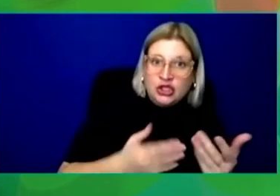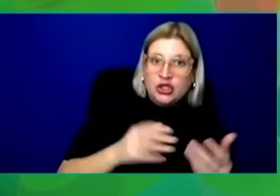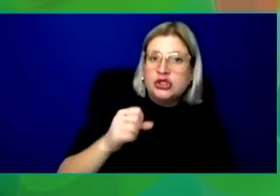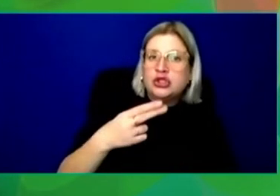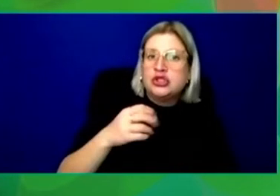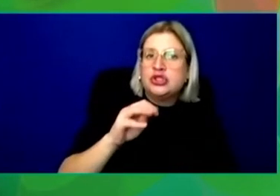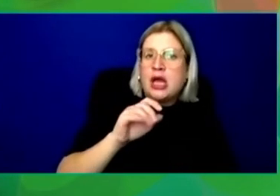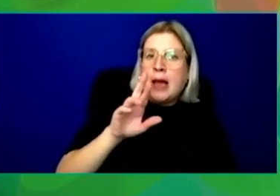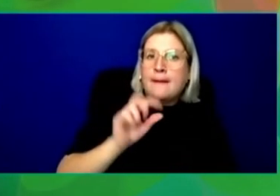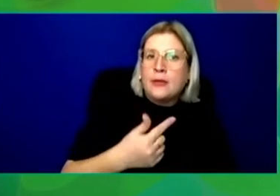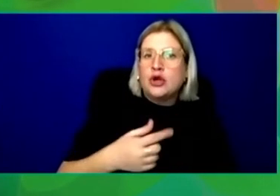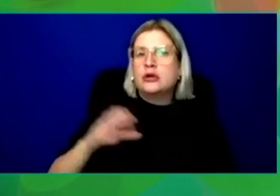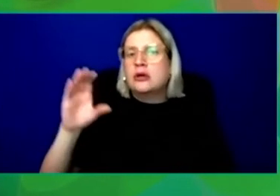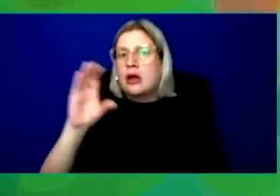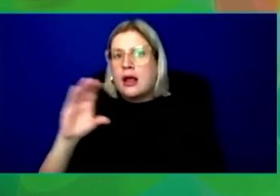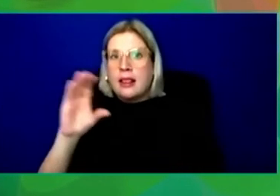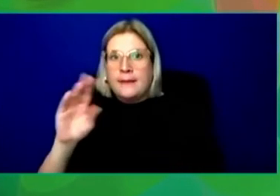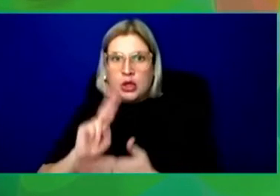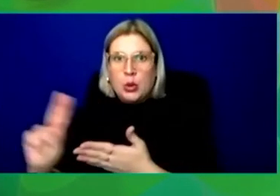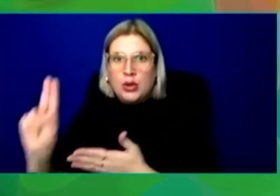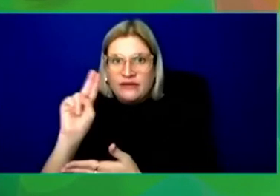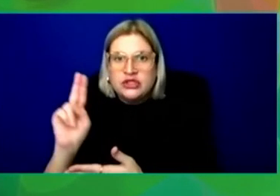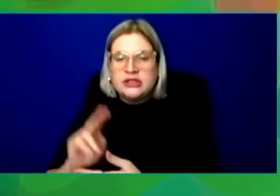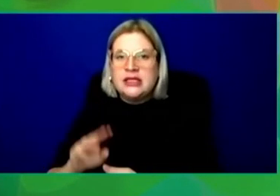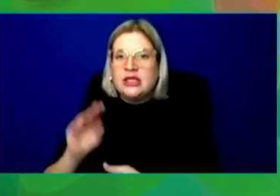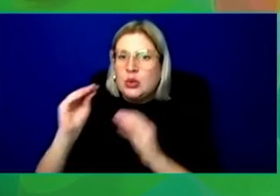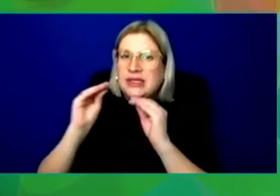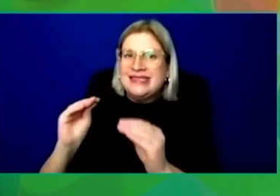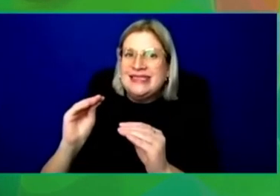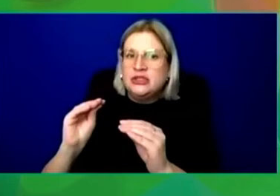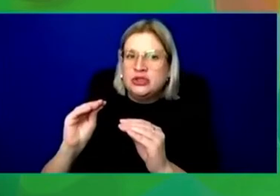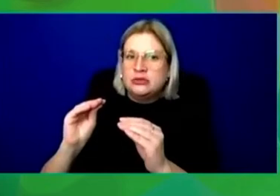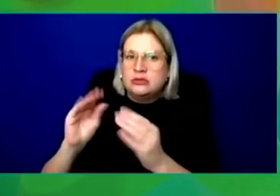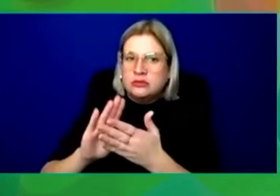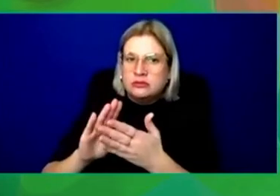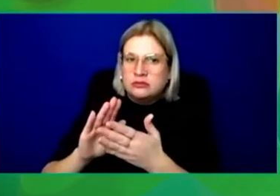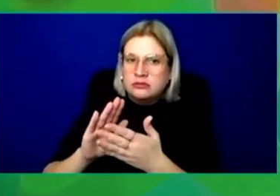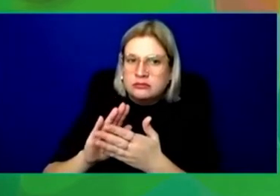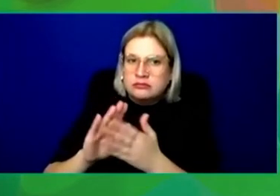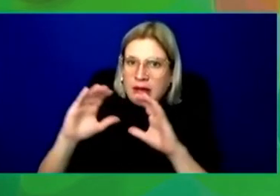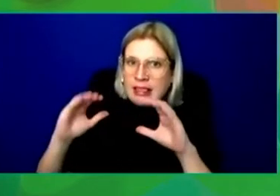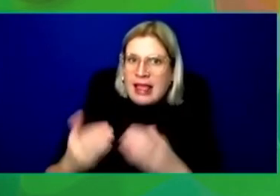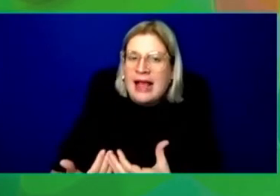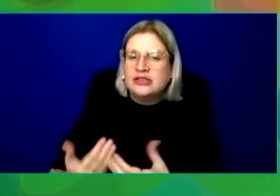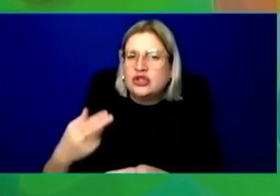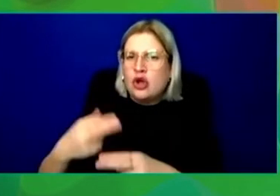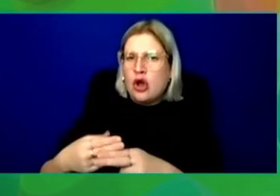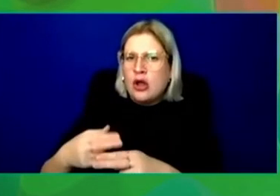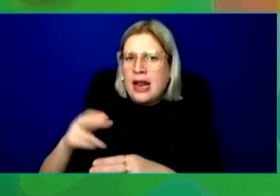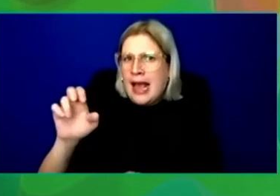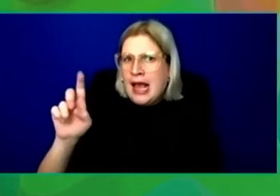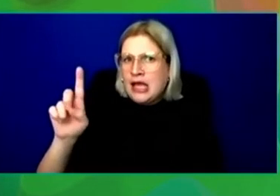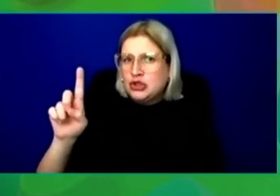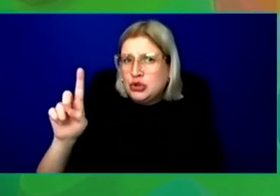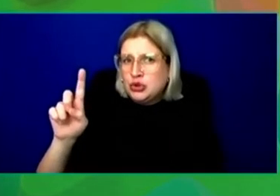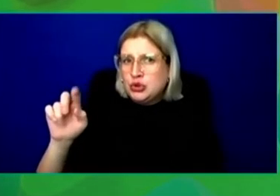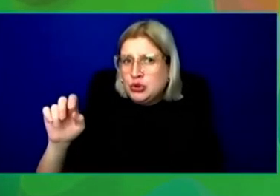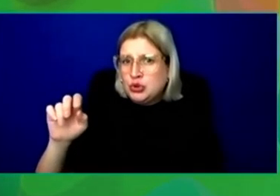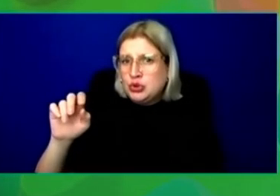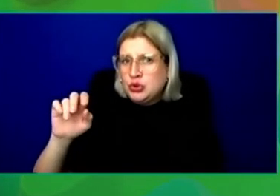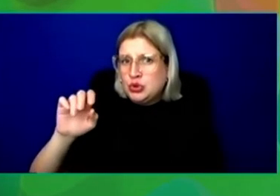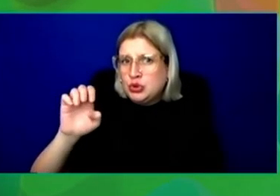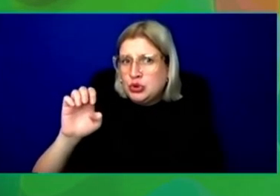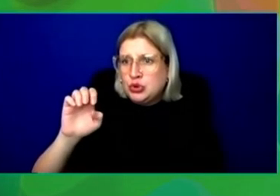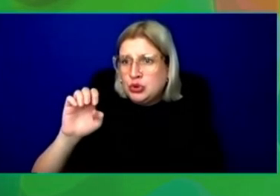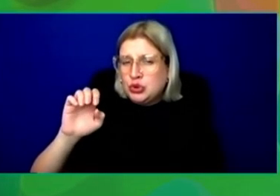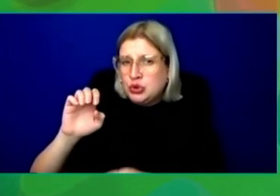So you've taught courses using, what you call edu comics, which I think is so dope. So I really wanted to hear